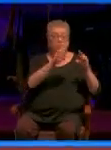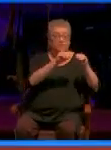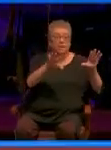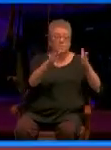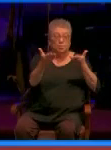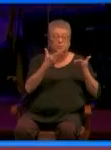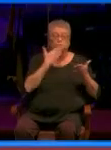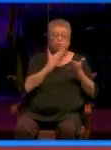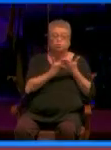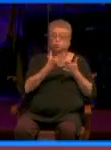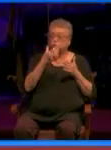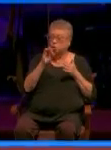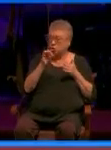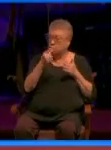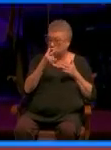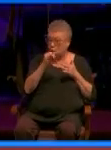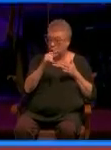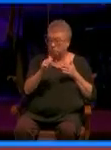goats so that I may